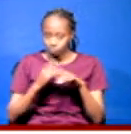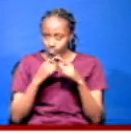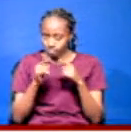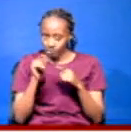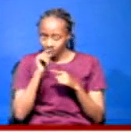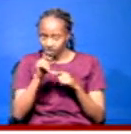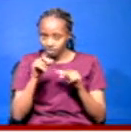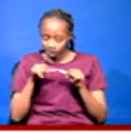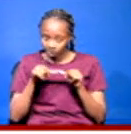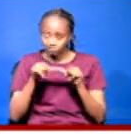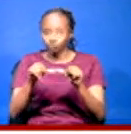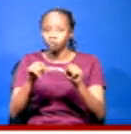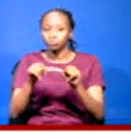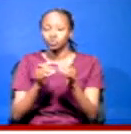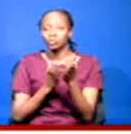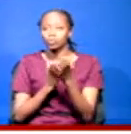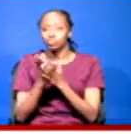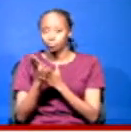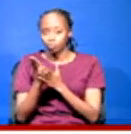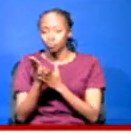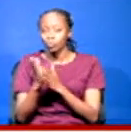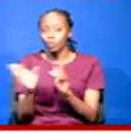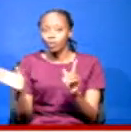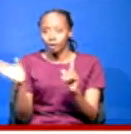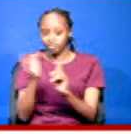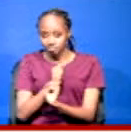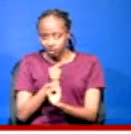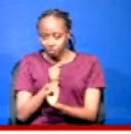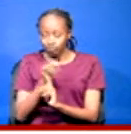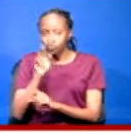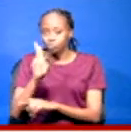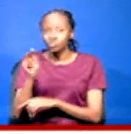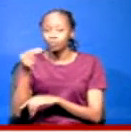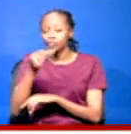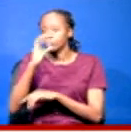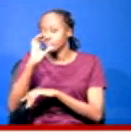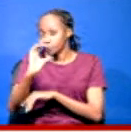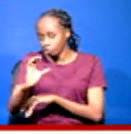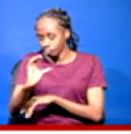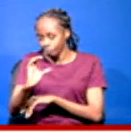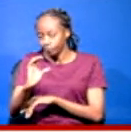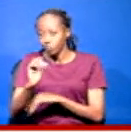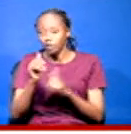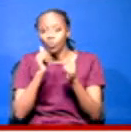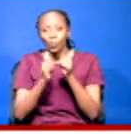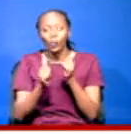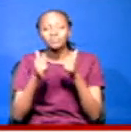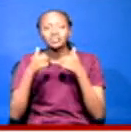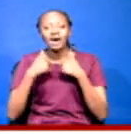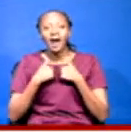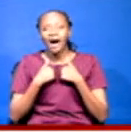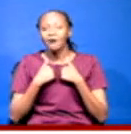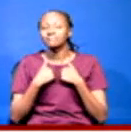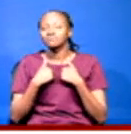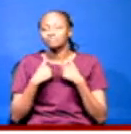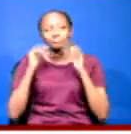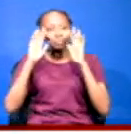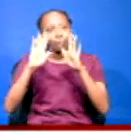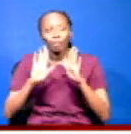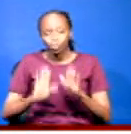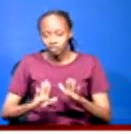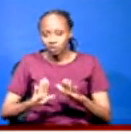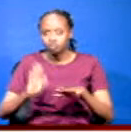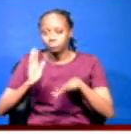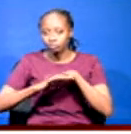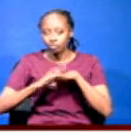reinforced by the efforts to attain universal health coverage, which also forms a critical pillar of our